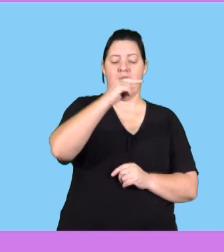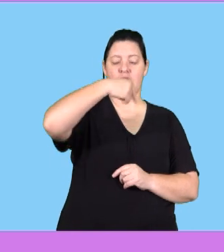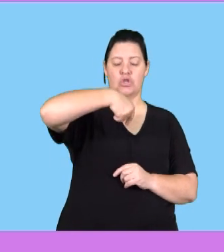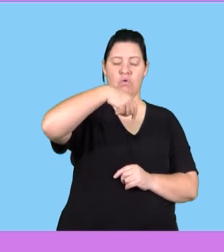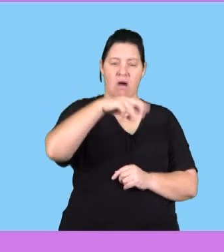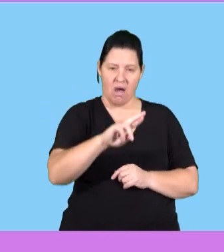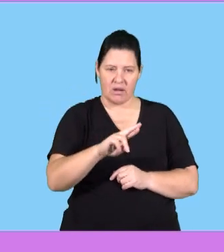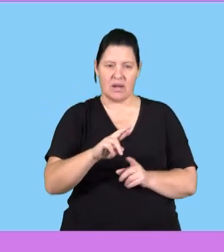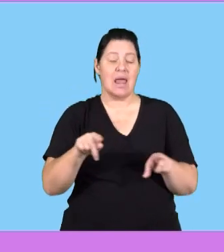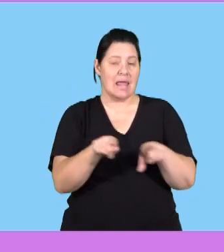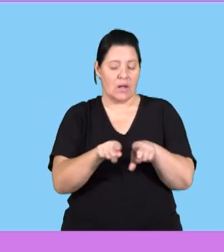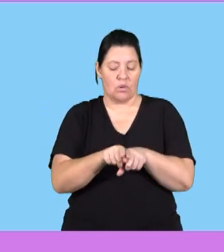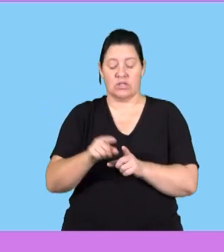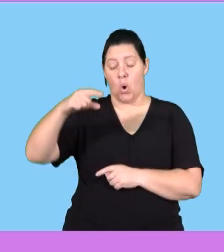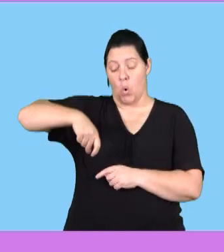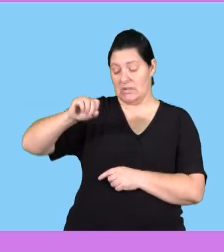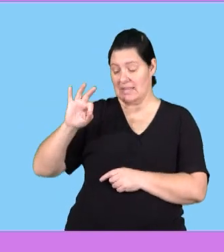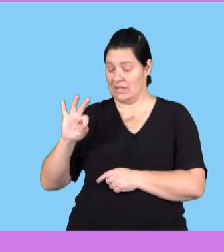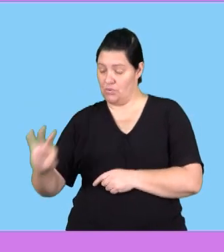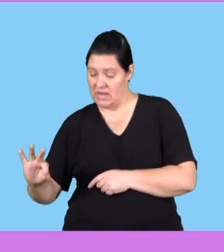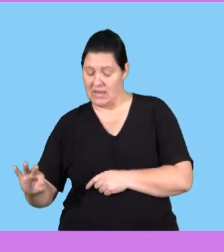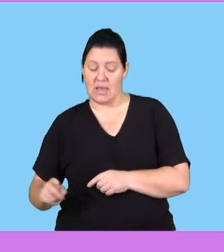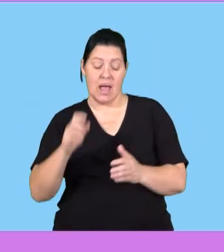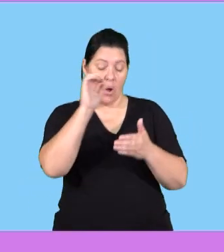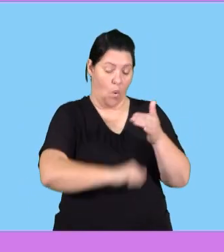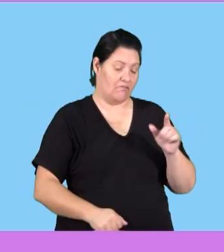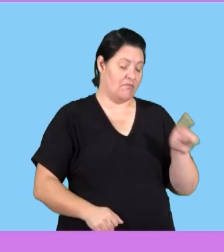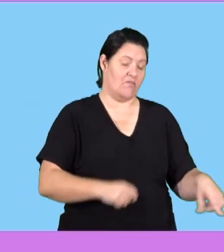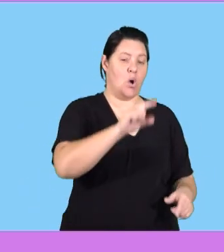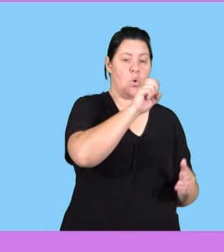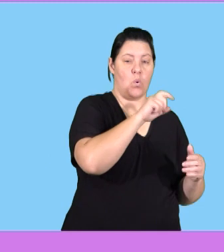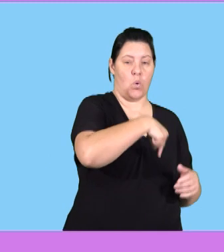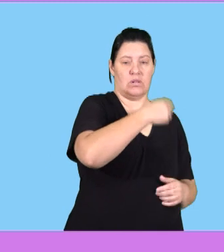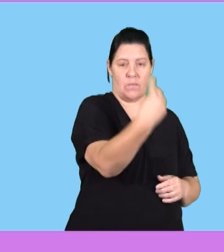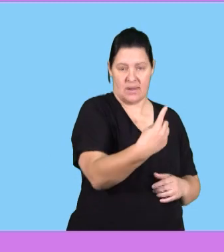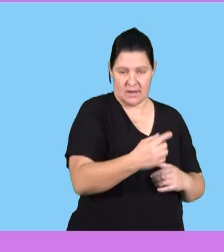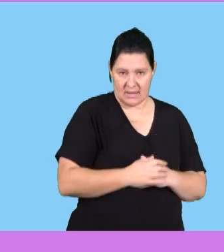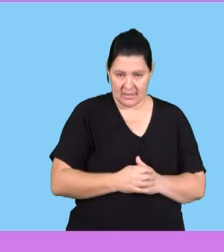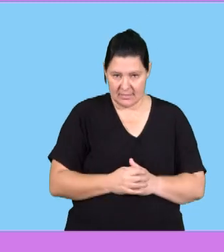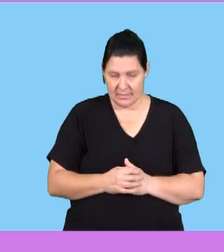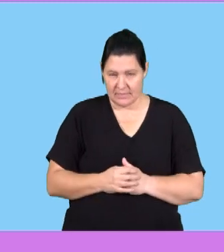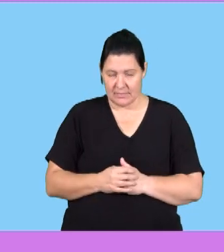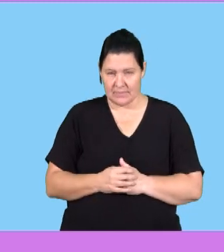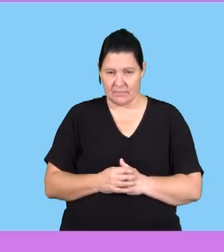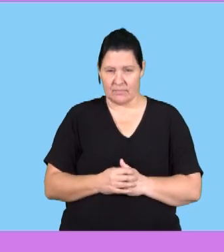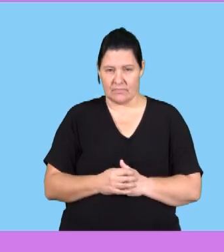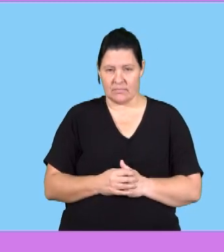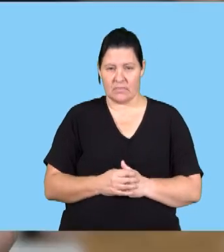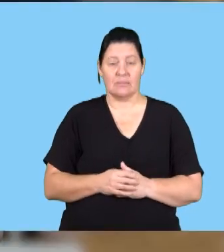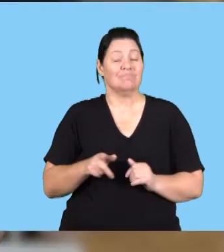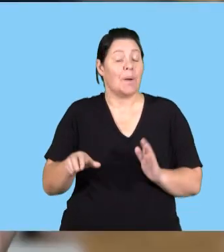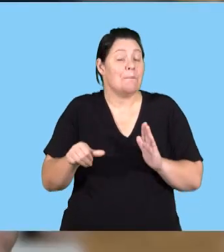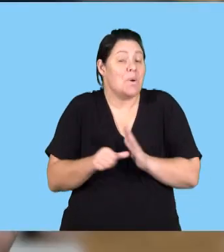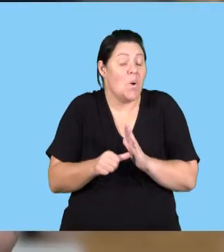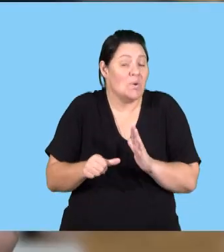to calculate the interquartile range? That will be quartile 3 minus quartile 1. Now, please note,